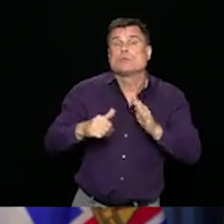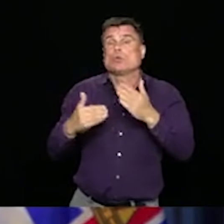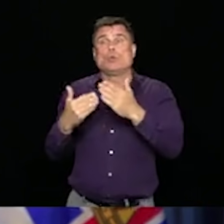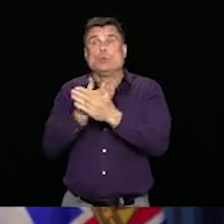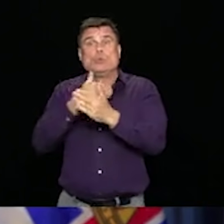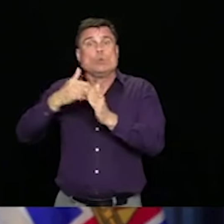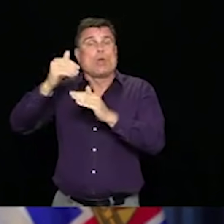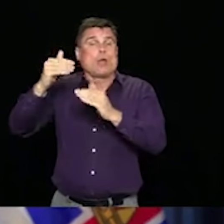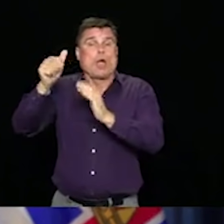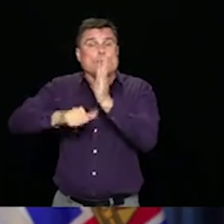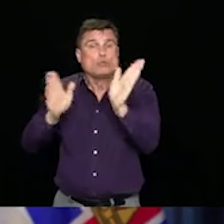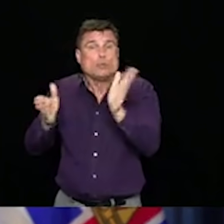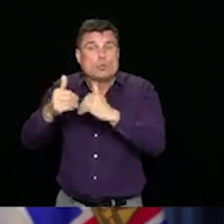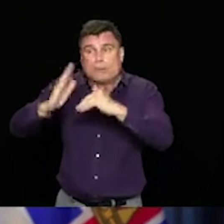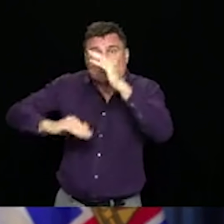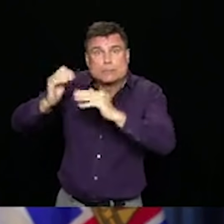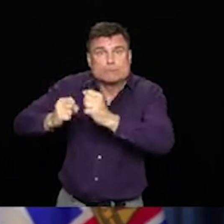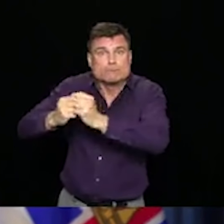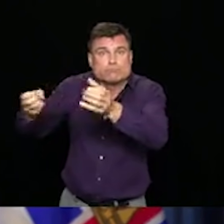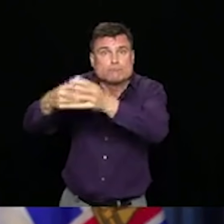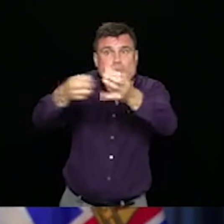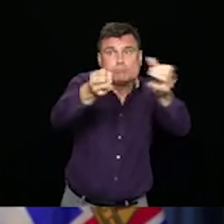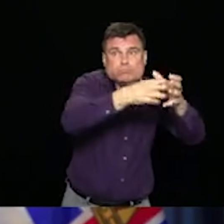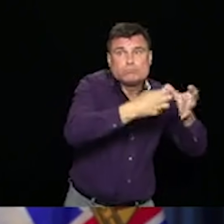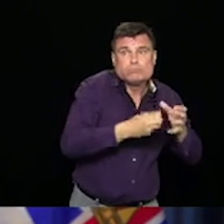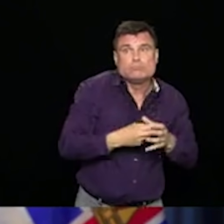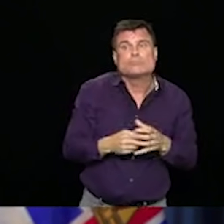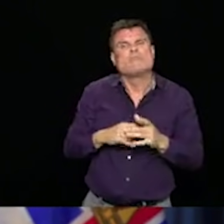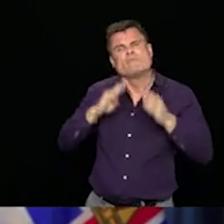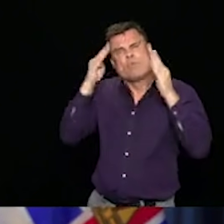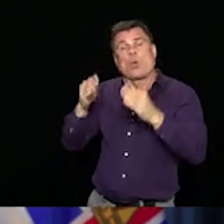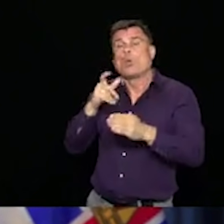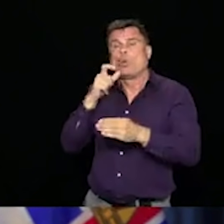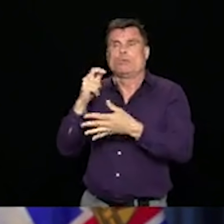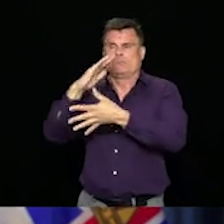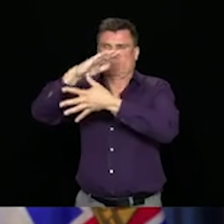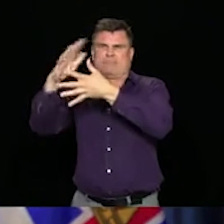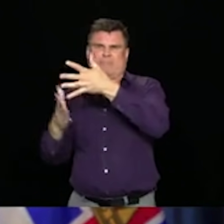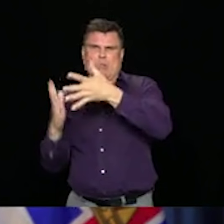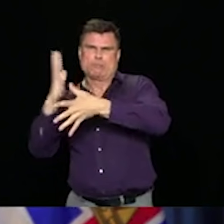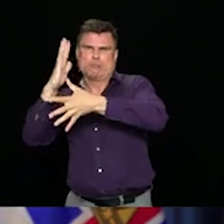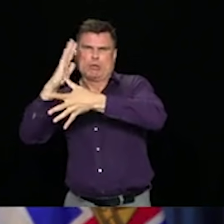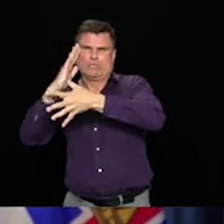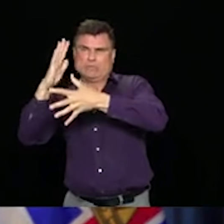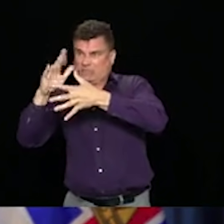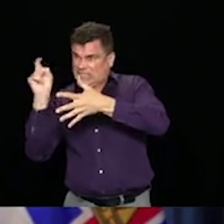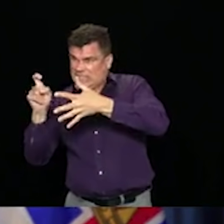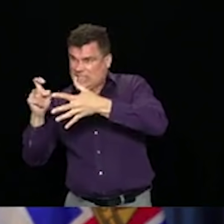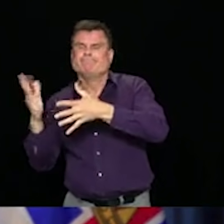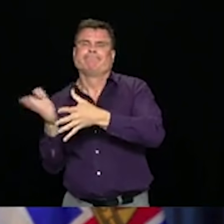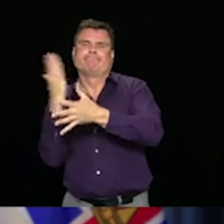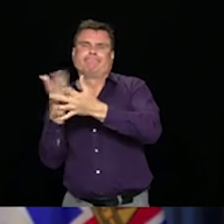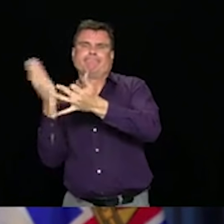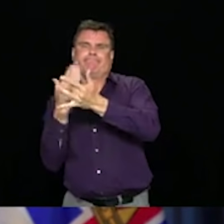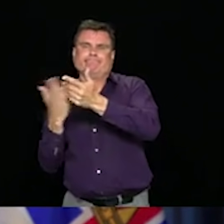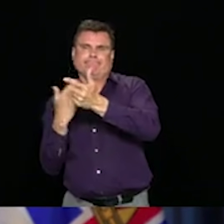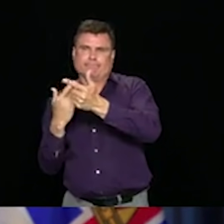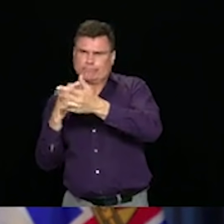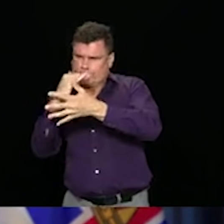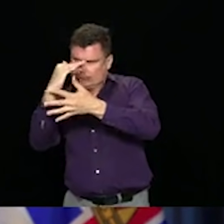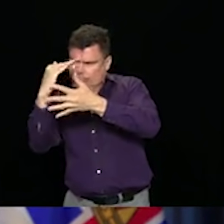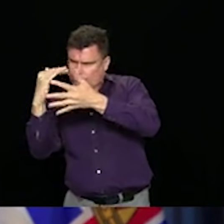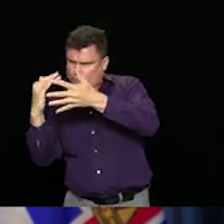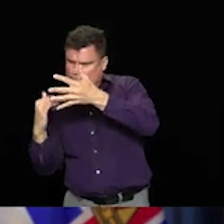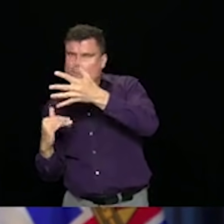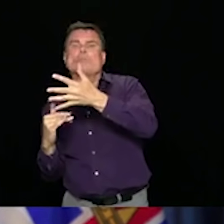rooms. We will remain focused on caring for those patients who need surgery most, and on patients it is the safest to care for. Our